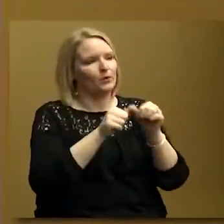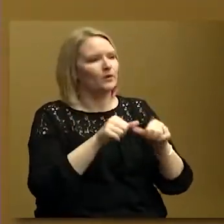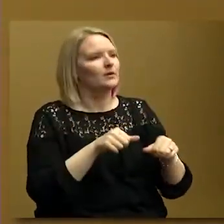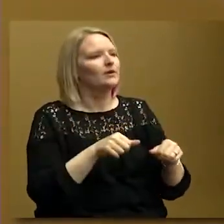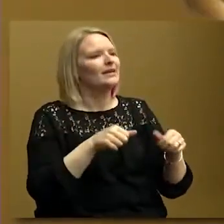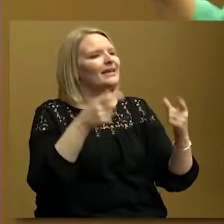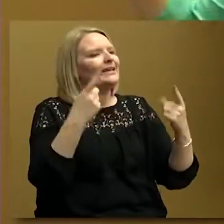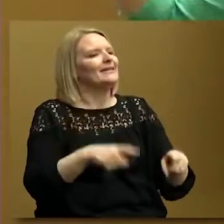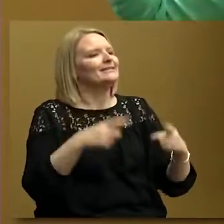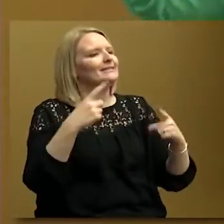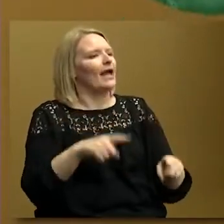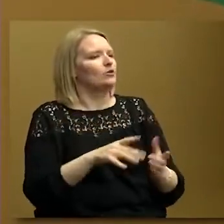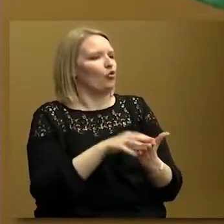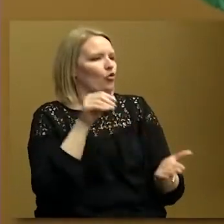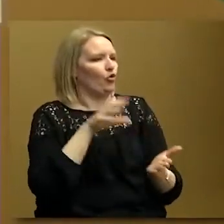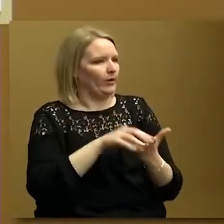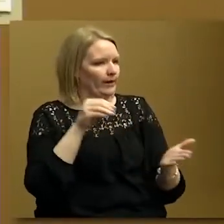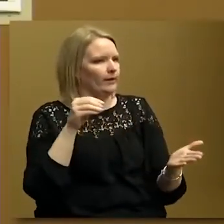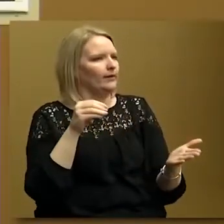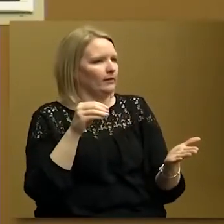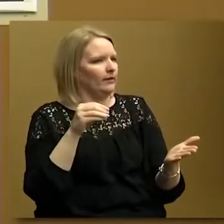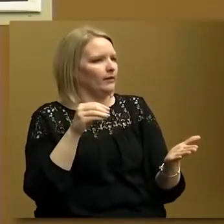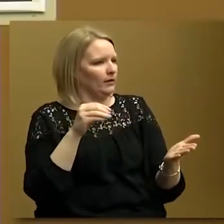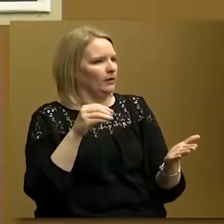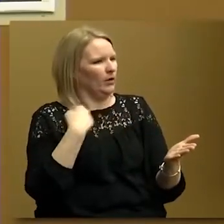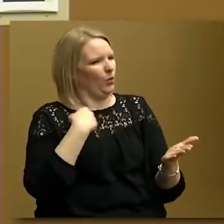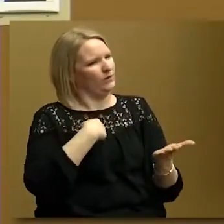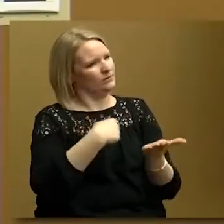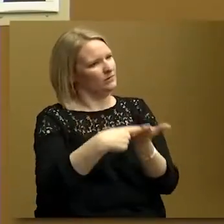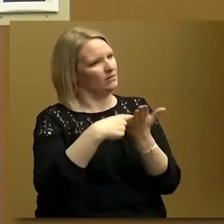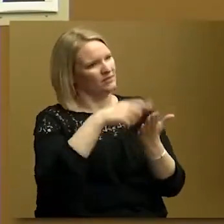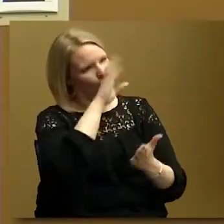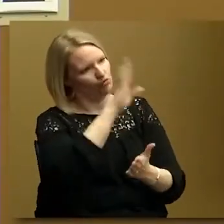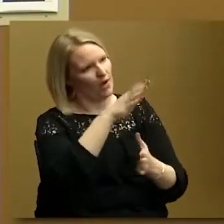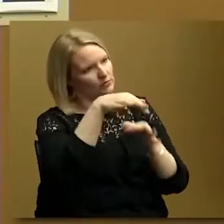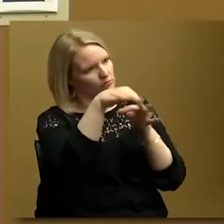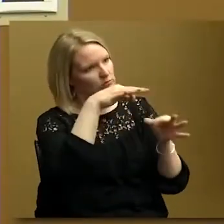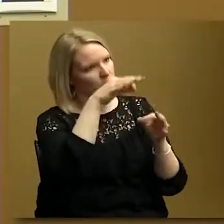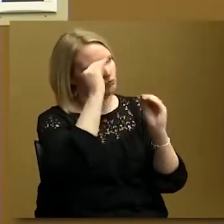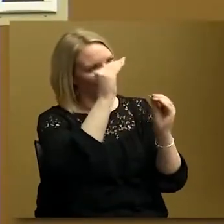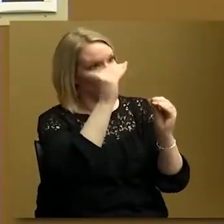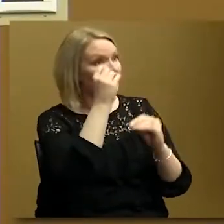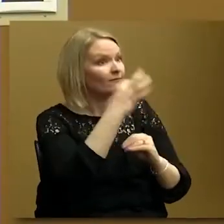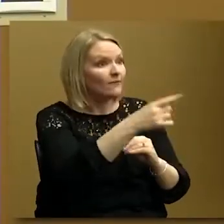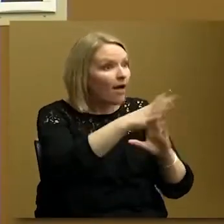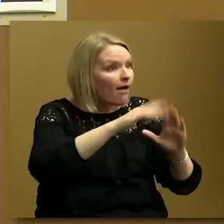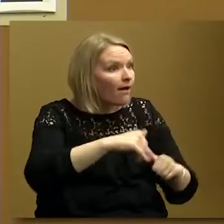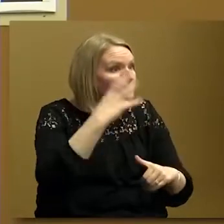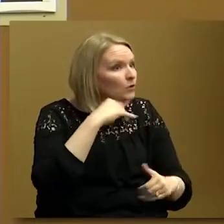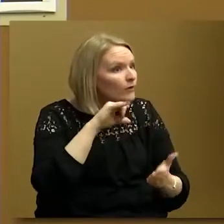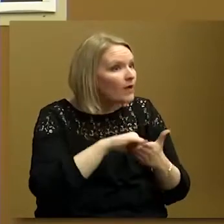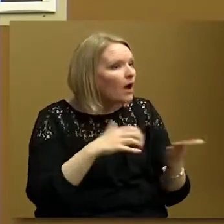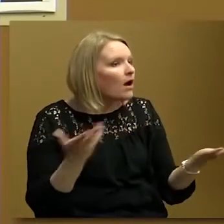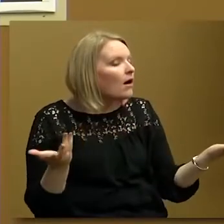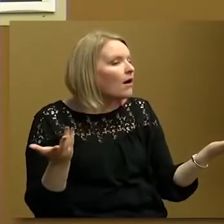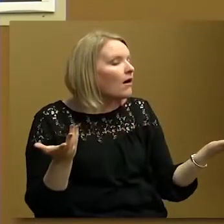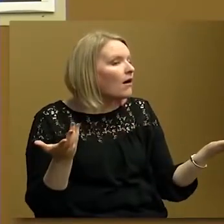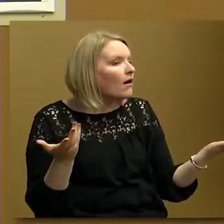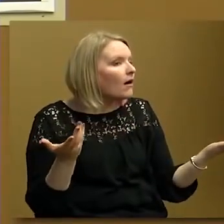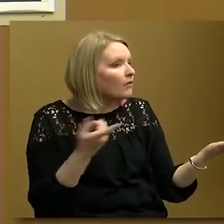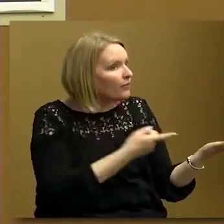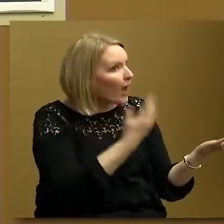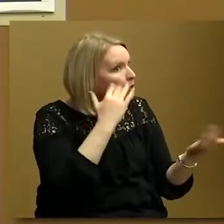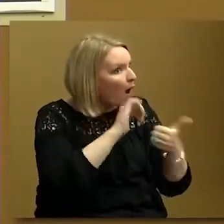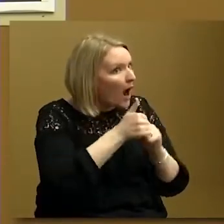incidental learning, where we're talking about that direct instruction. If they've had no prior experience there, then how are